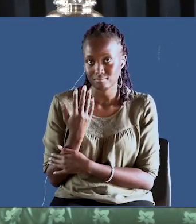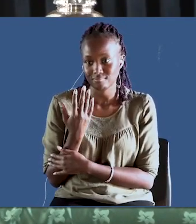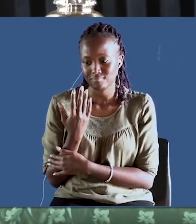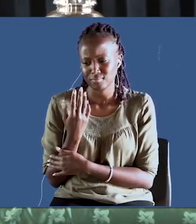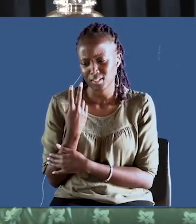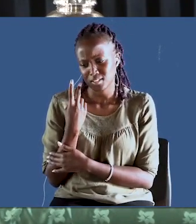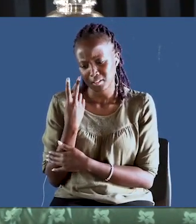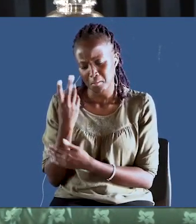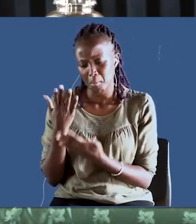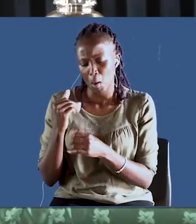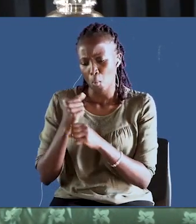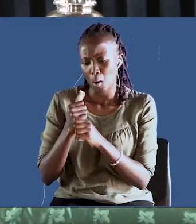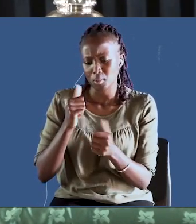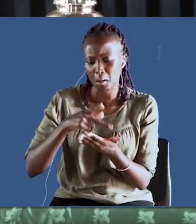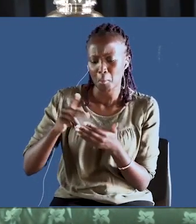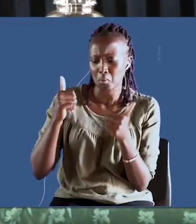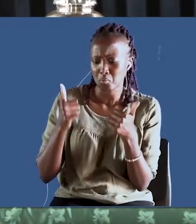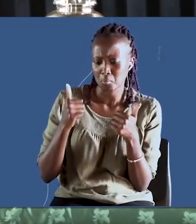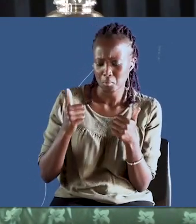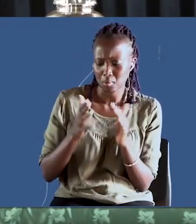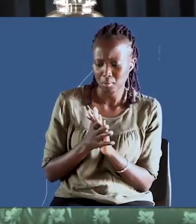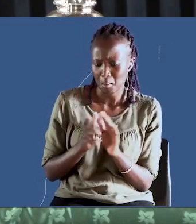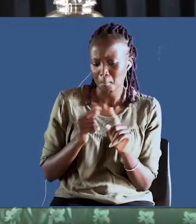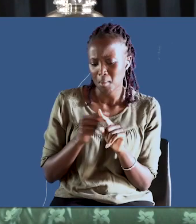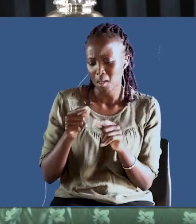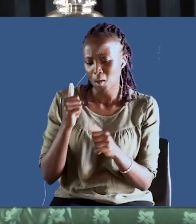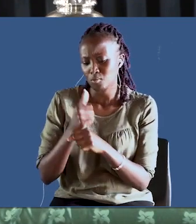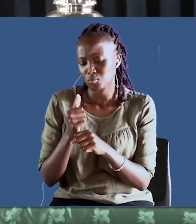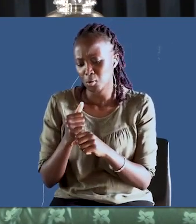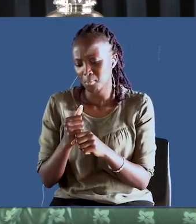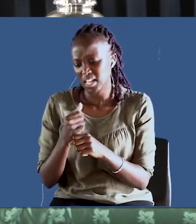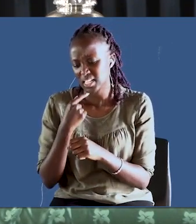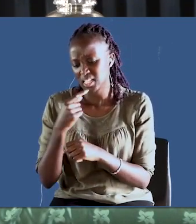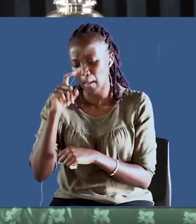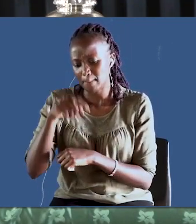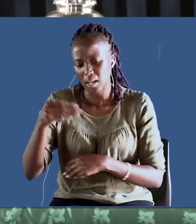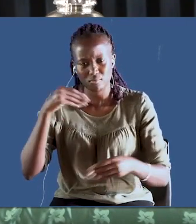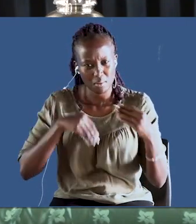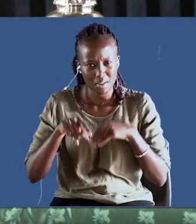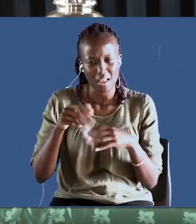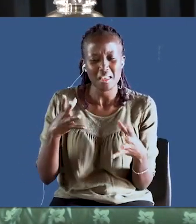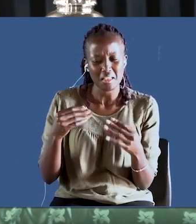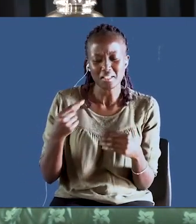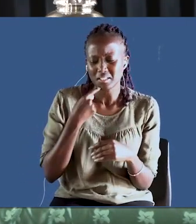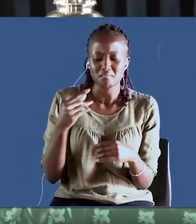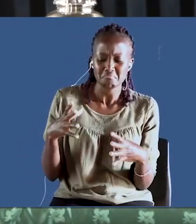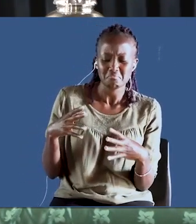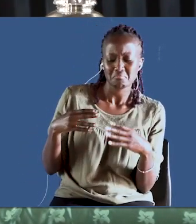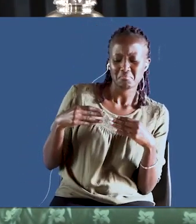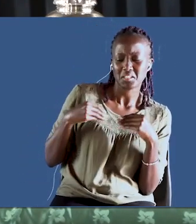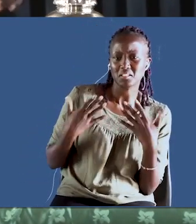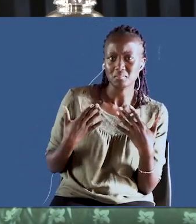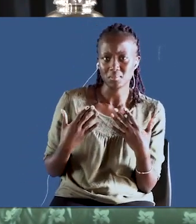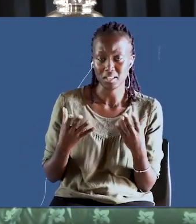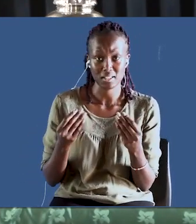A good paying job that means you compromise the standards of God. It's so easy to take up a job that